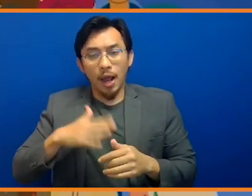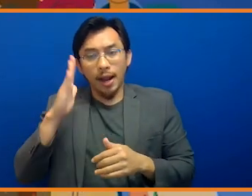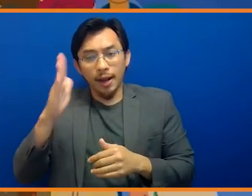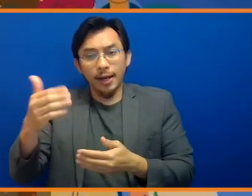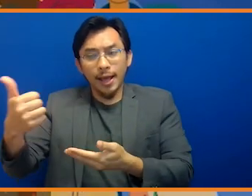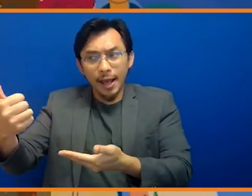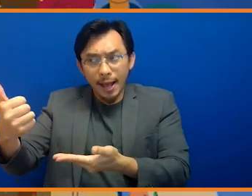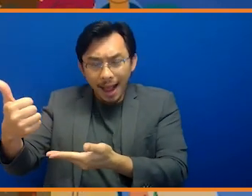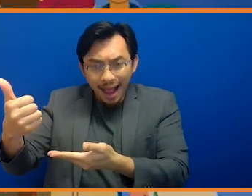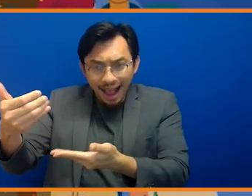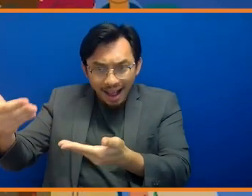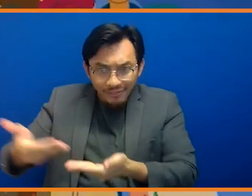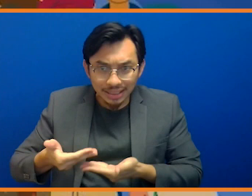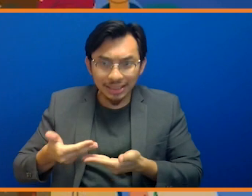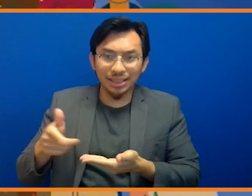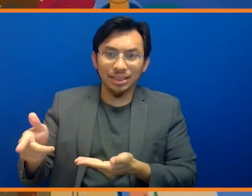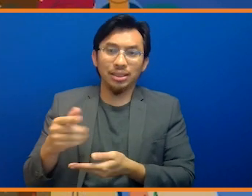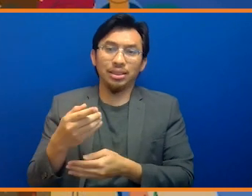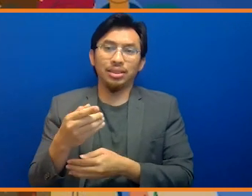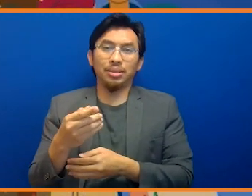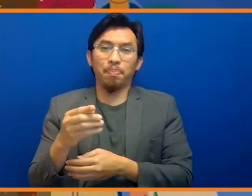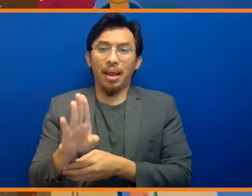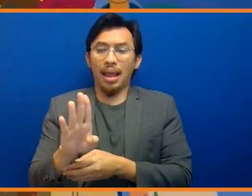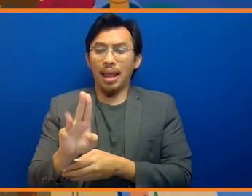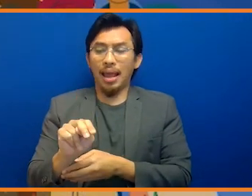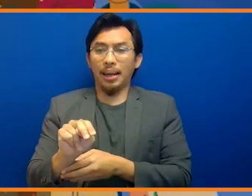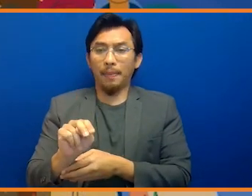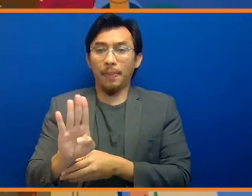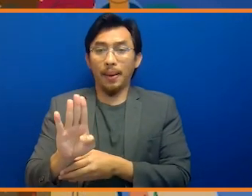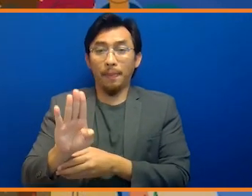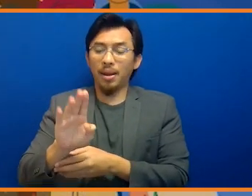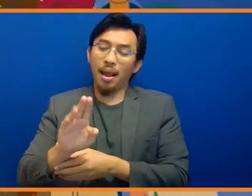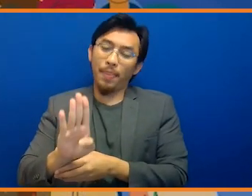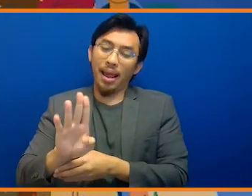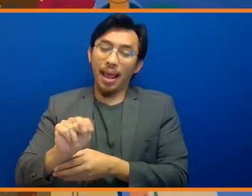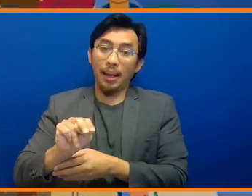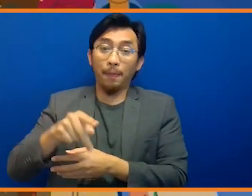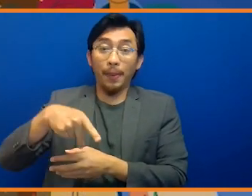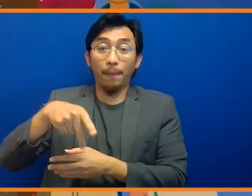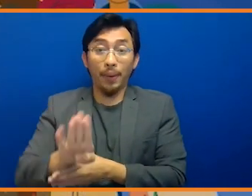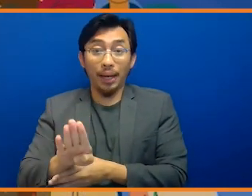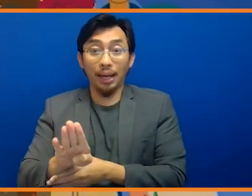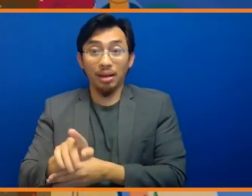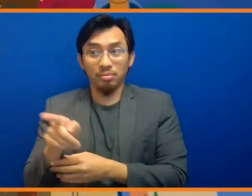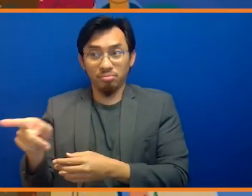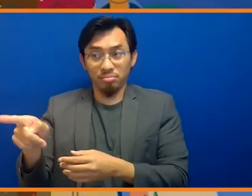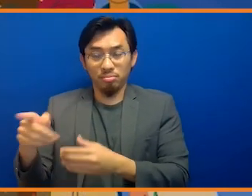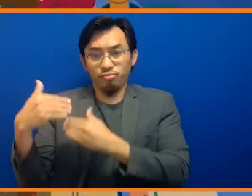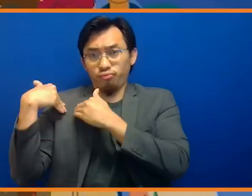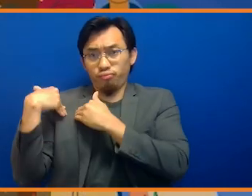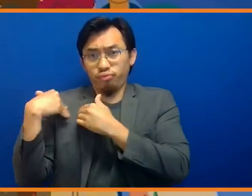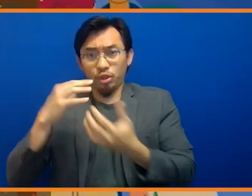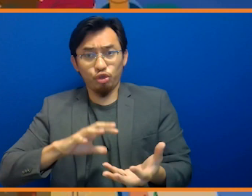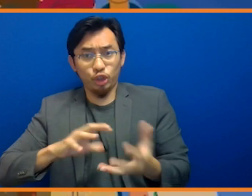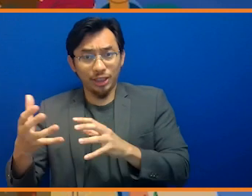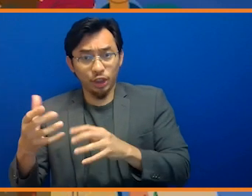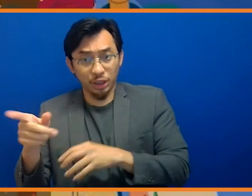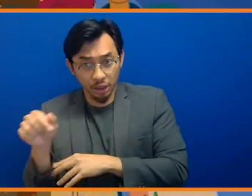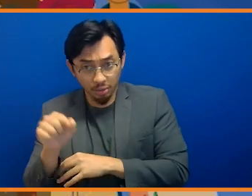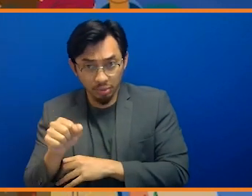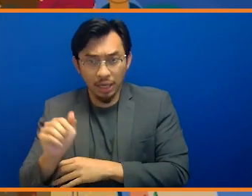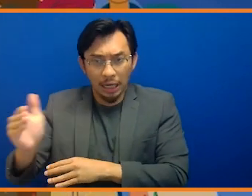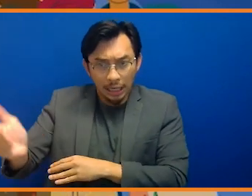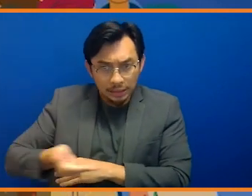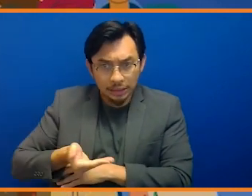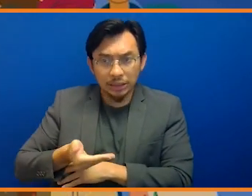believe we will invite the BNPB, the National Agency for Disaster Risk Management, because I somehow I think